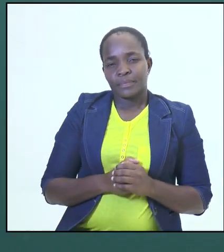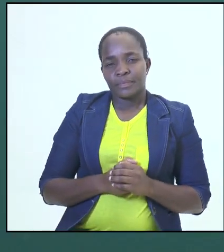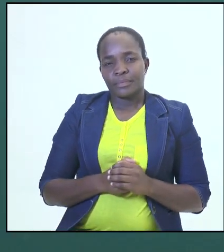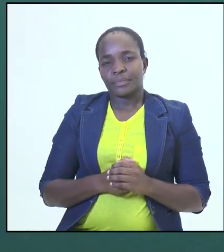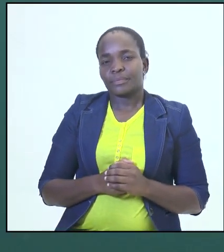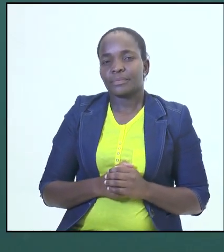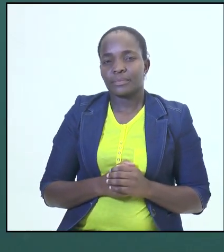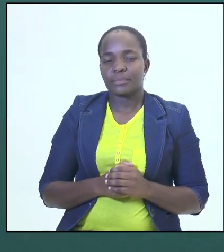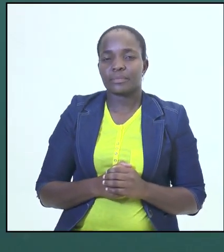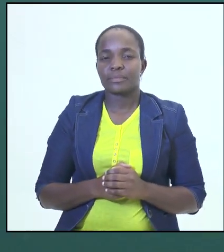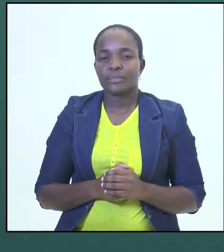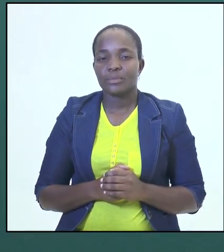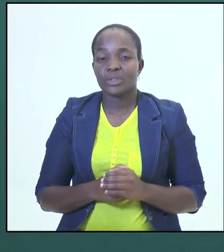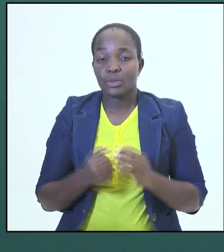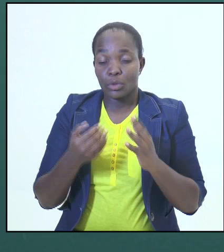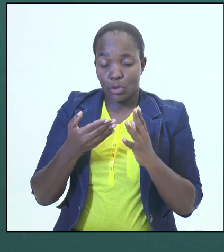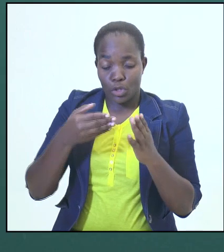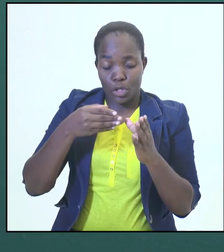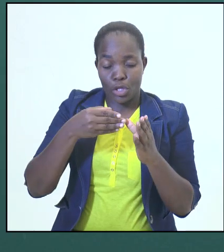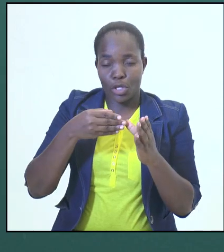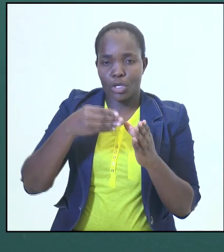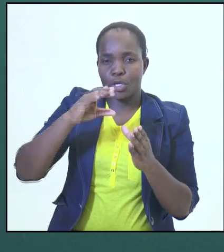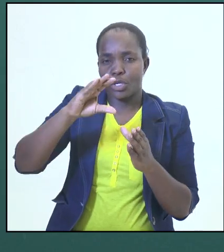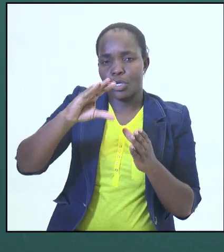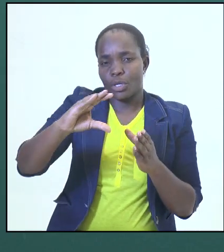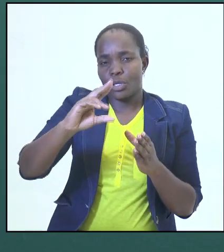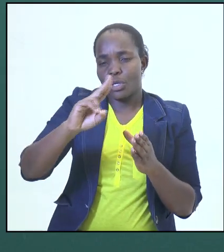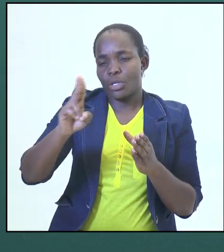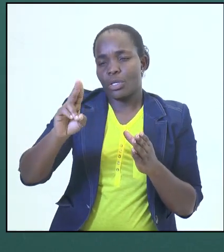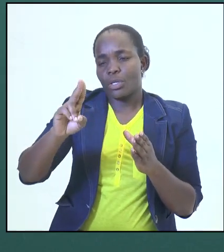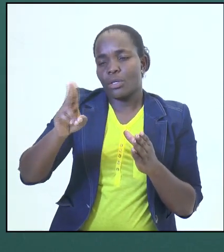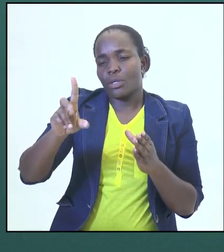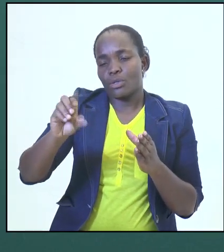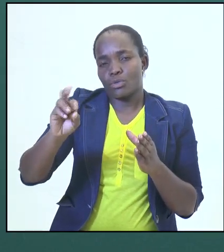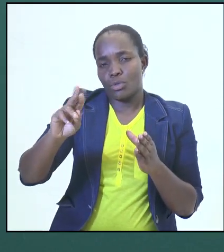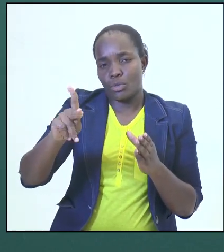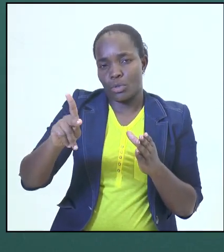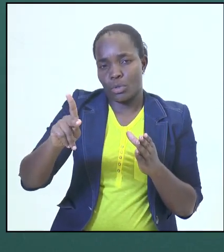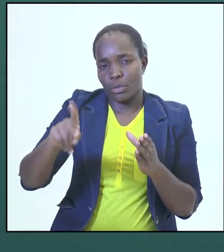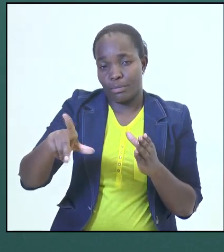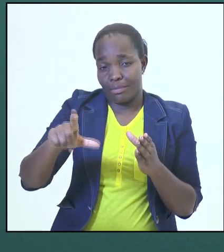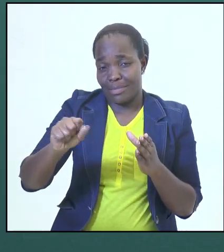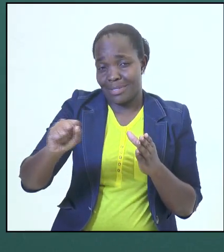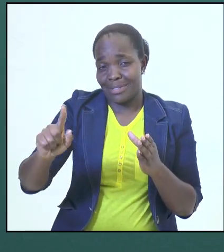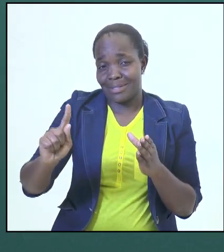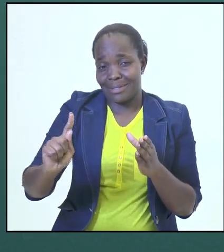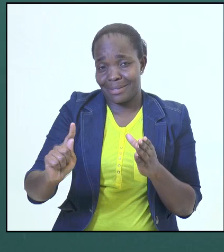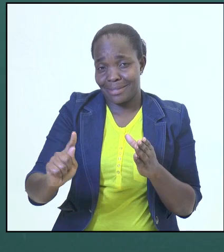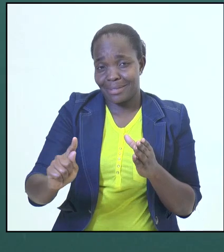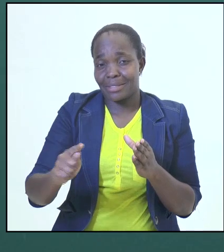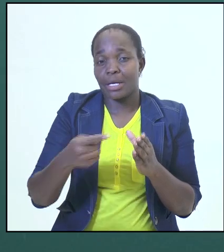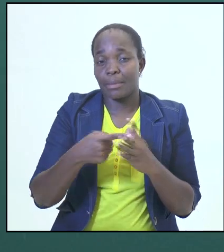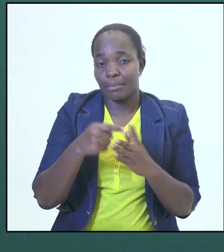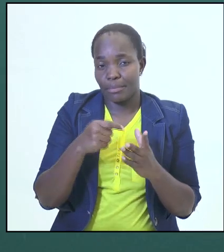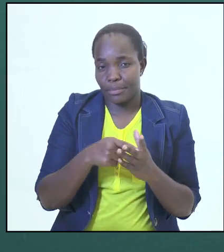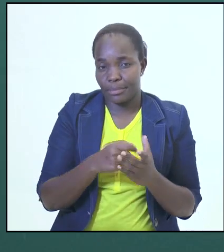It is inside the chloroplast that the whole process of photosynthesis then takes place. No light,